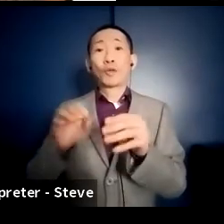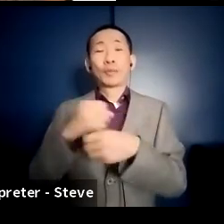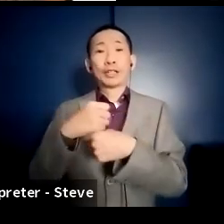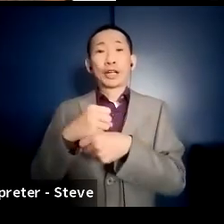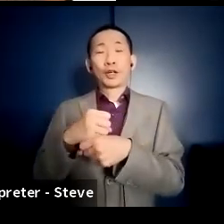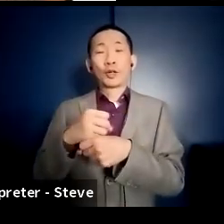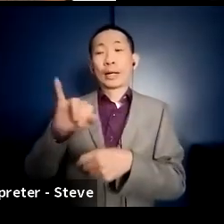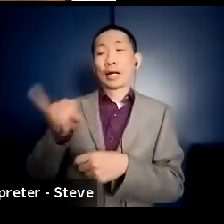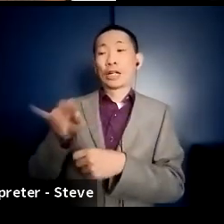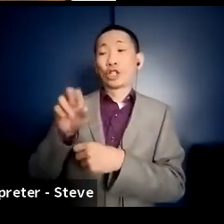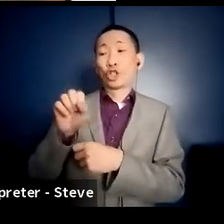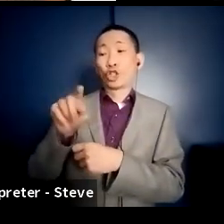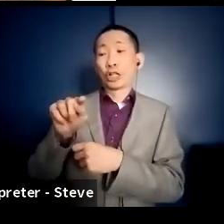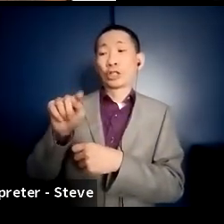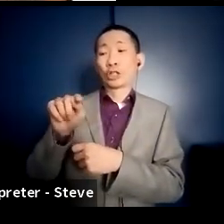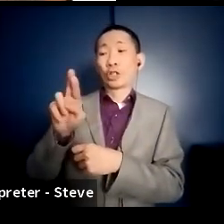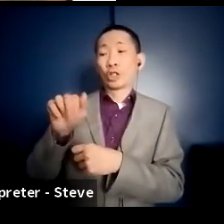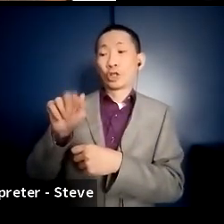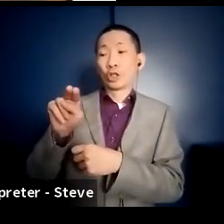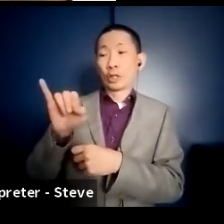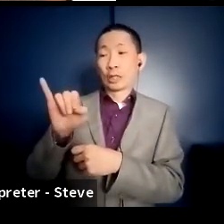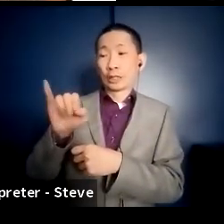Transition Guide. I'm like really pimping this